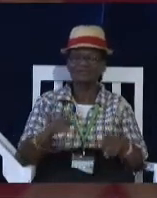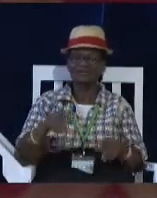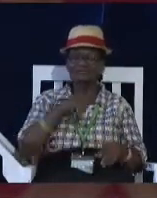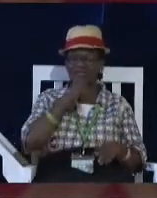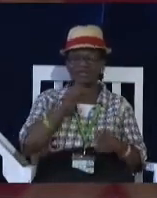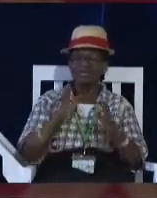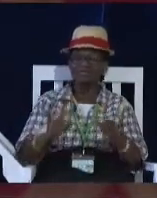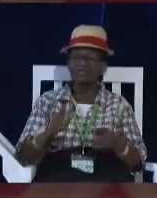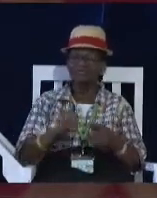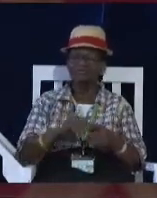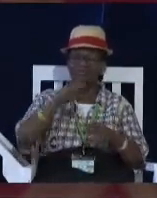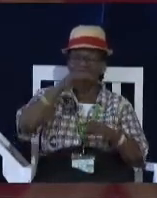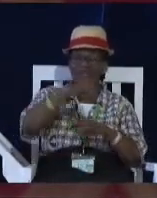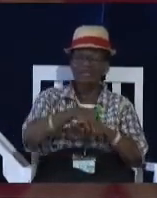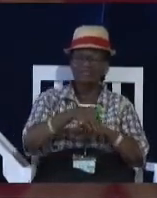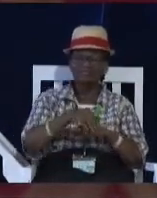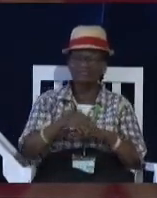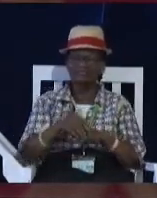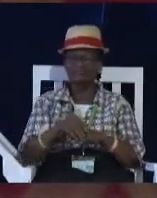Tonight,